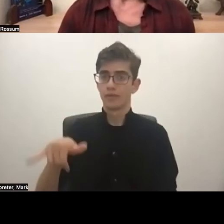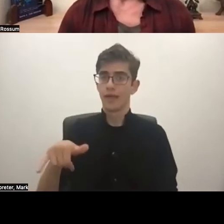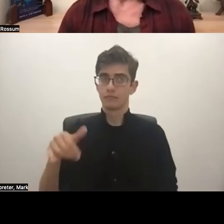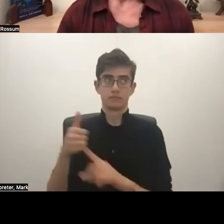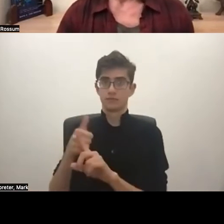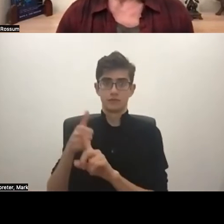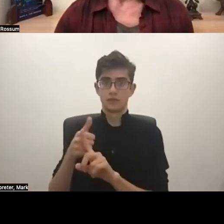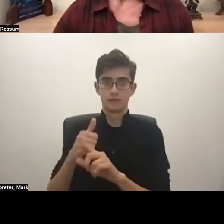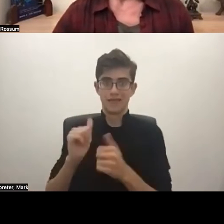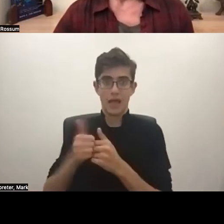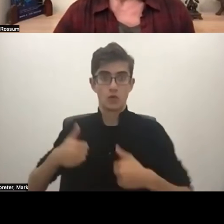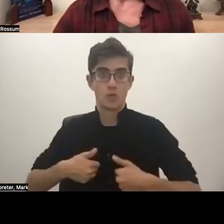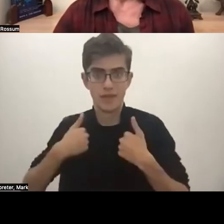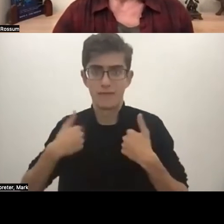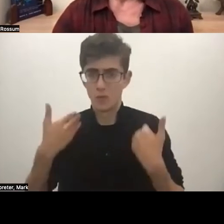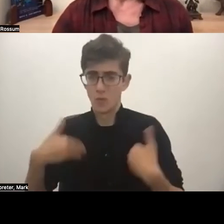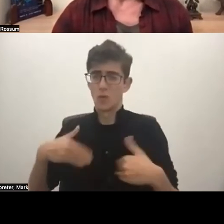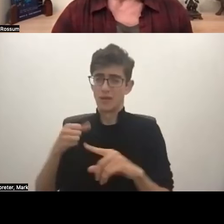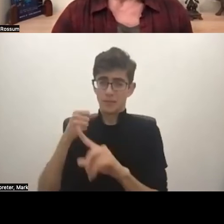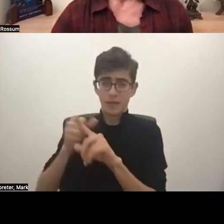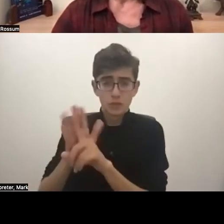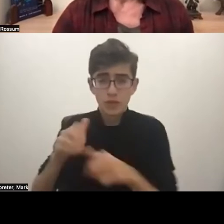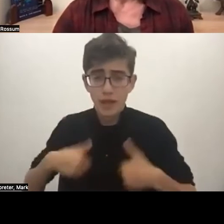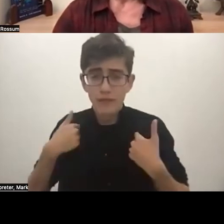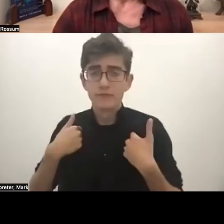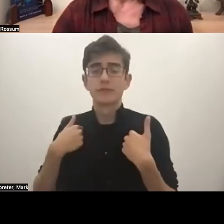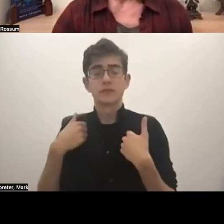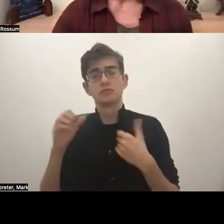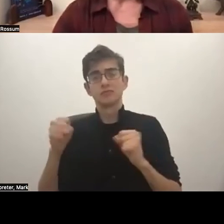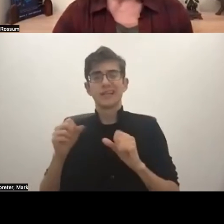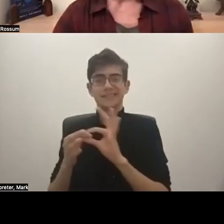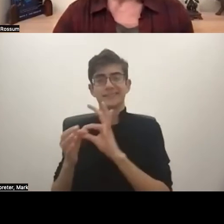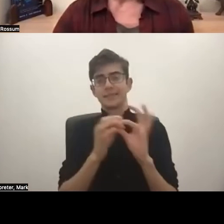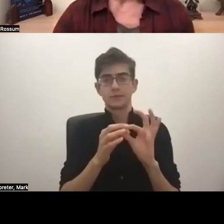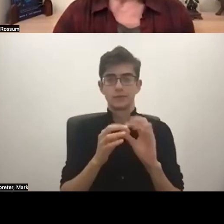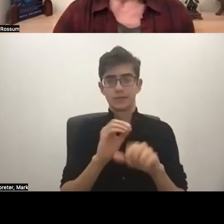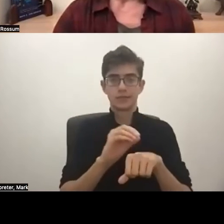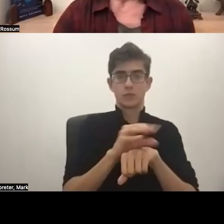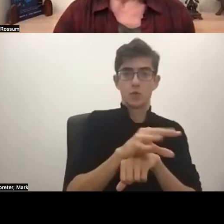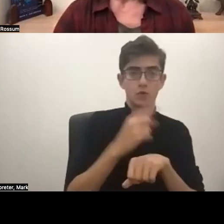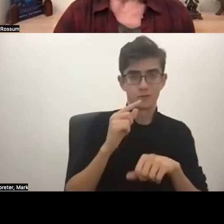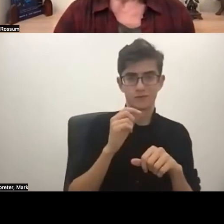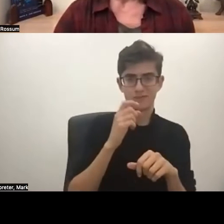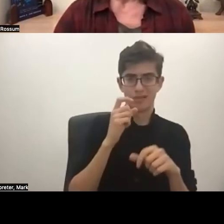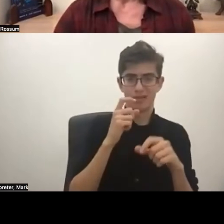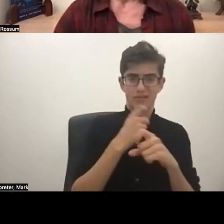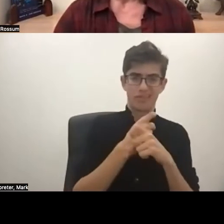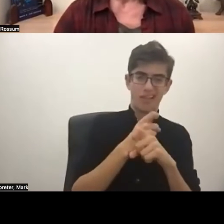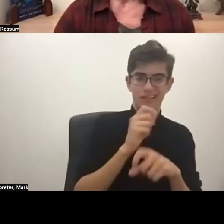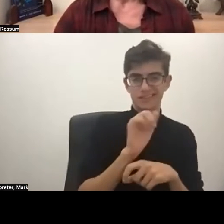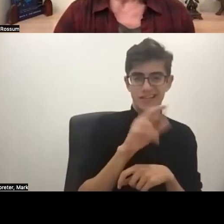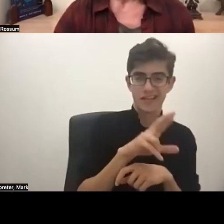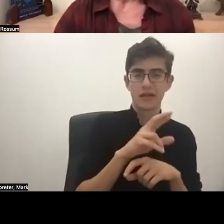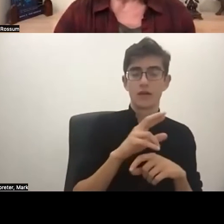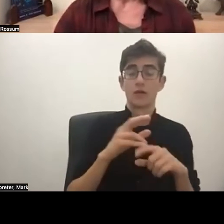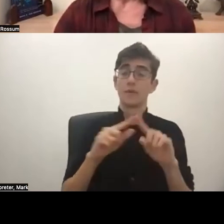nexus between asthma rates and exposure to toxic air emissions. A healthful